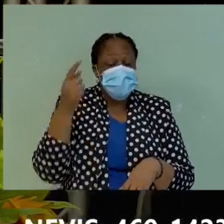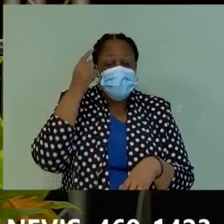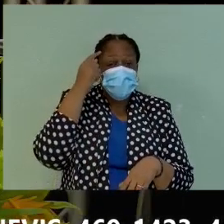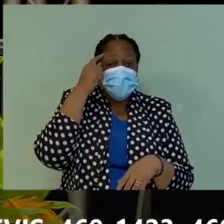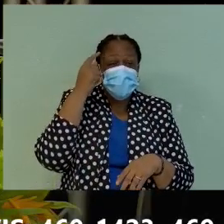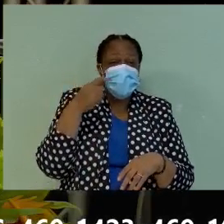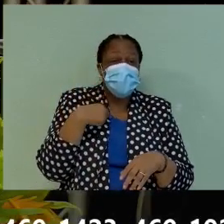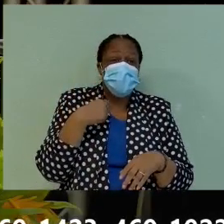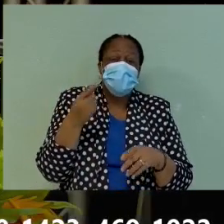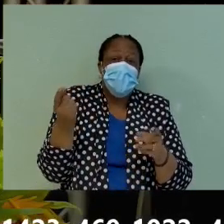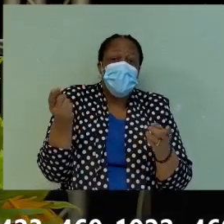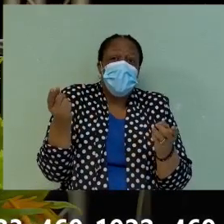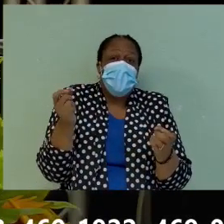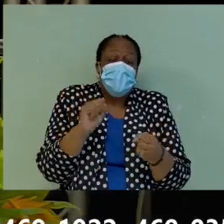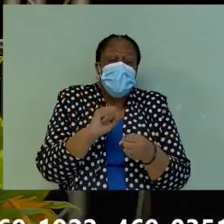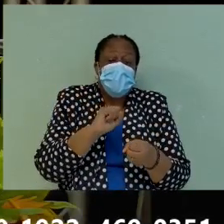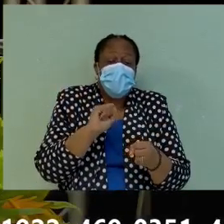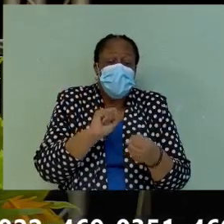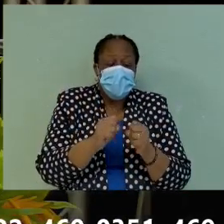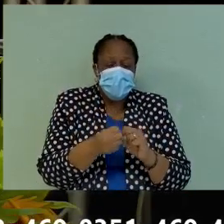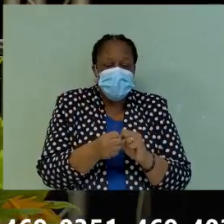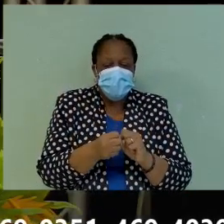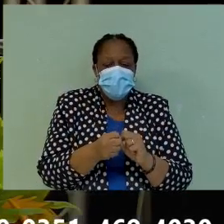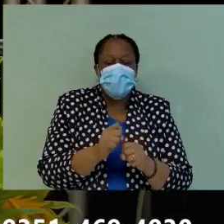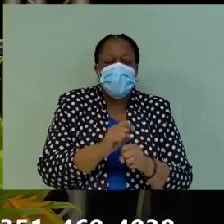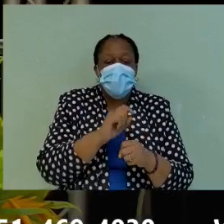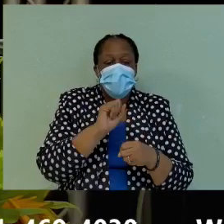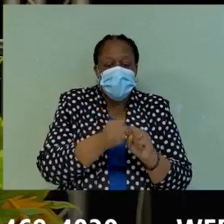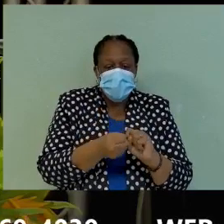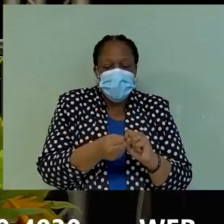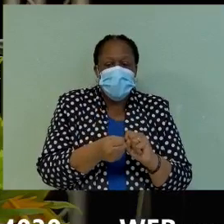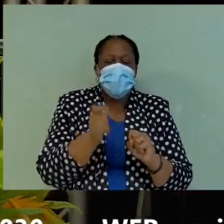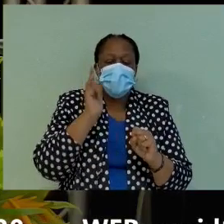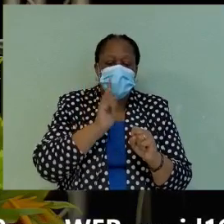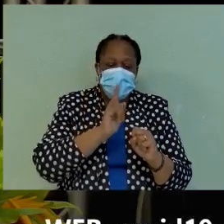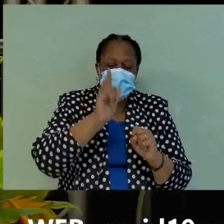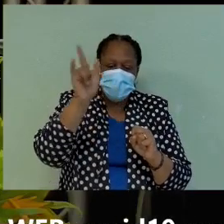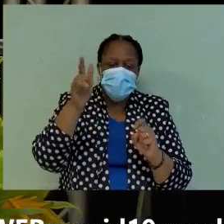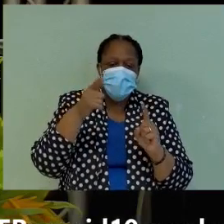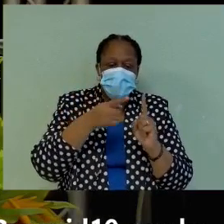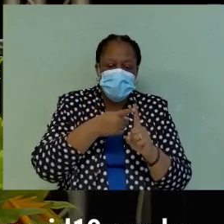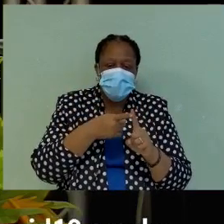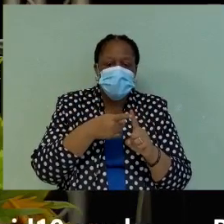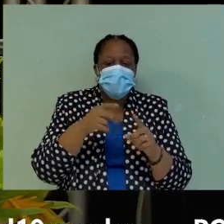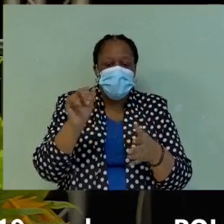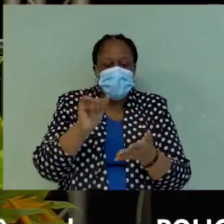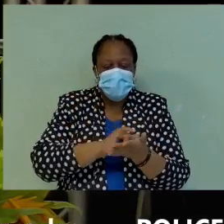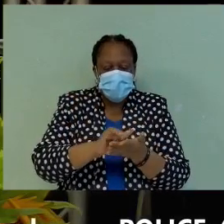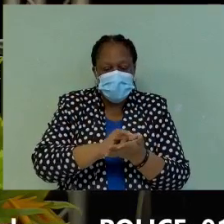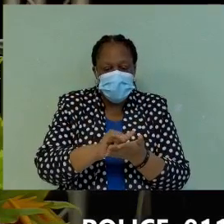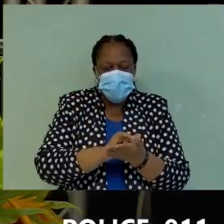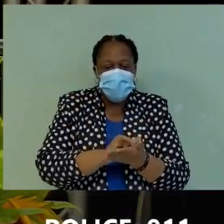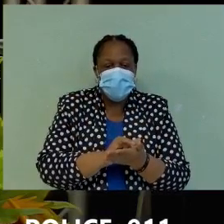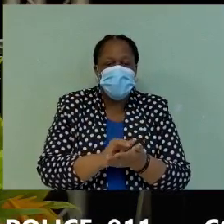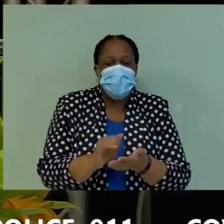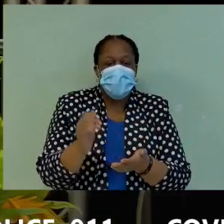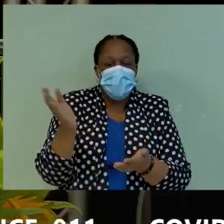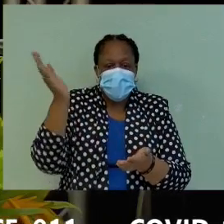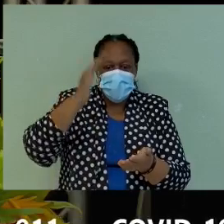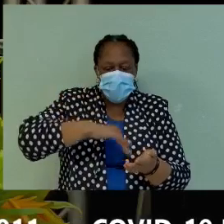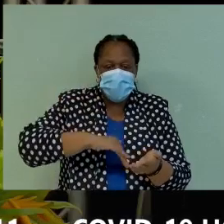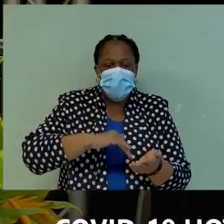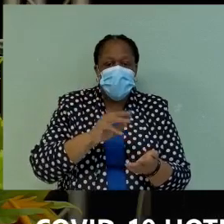personally. I traveled to New York on March 12th and returned to the Federation on March 18th. I